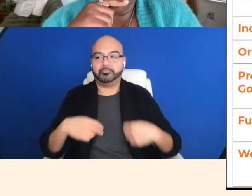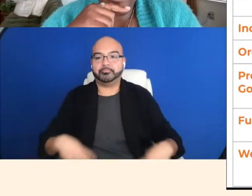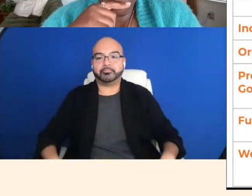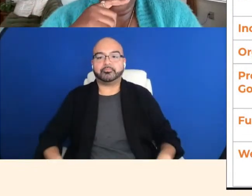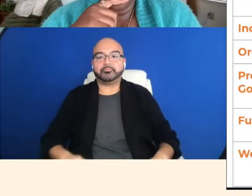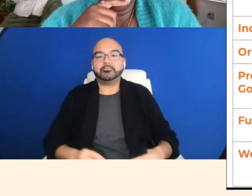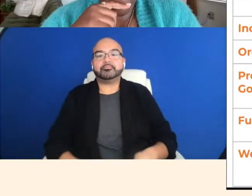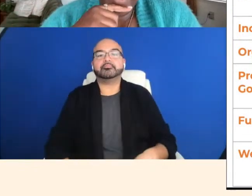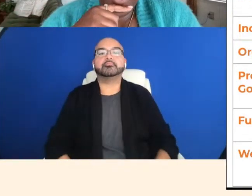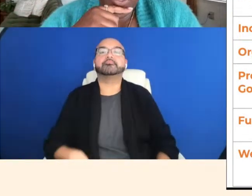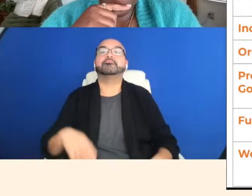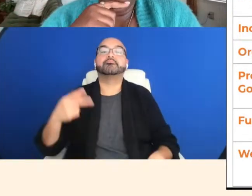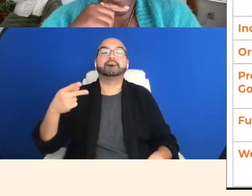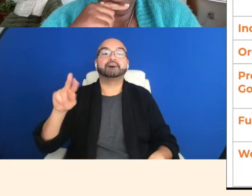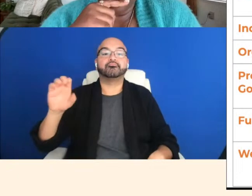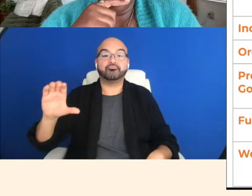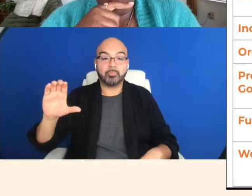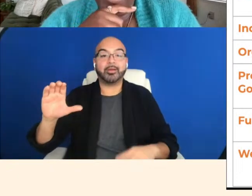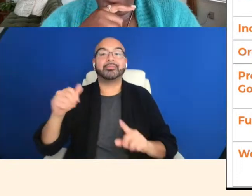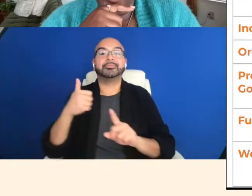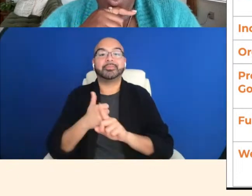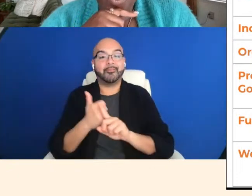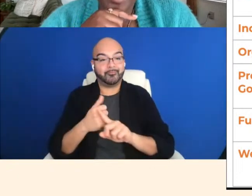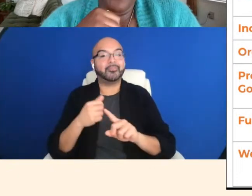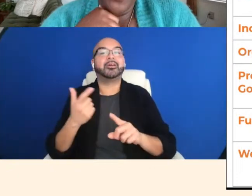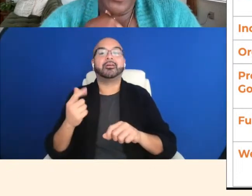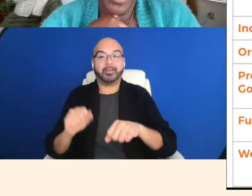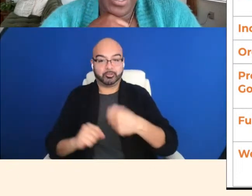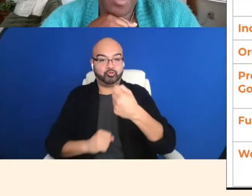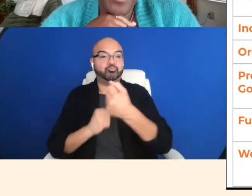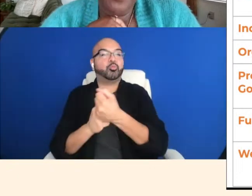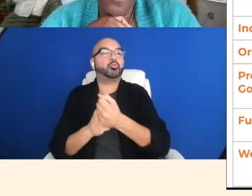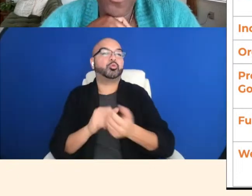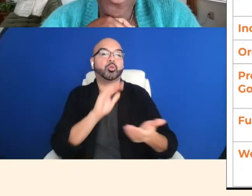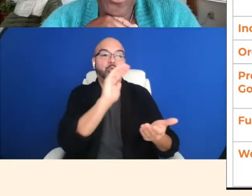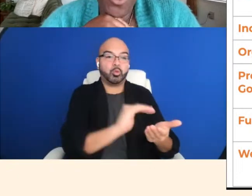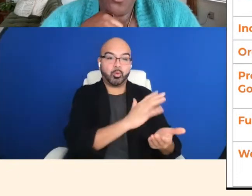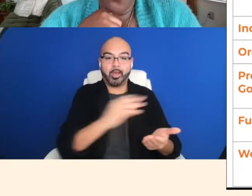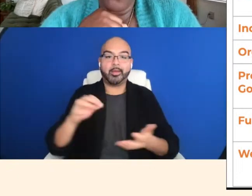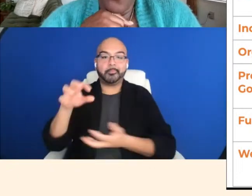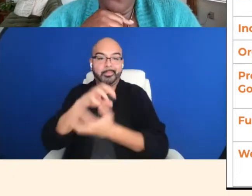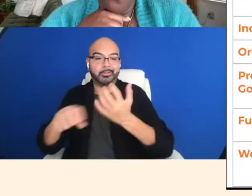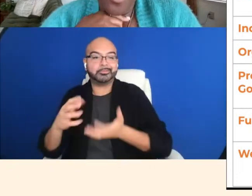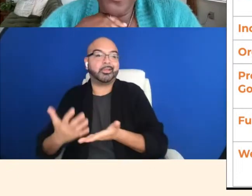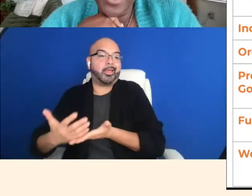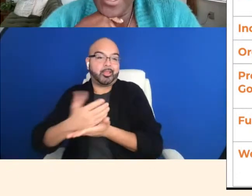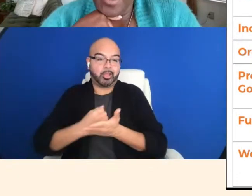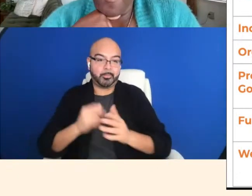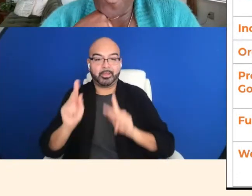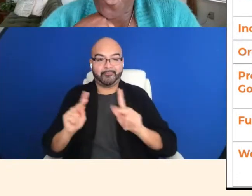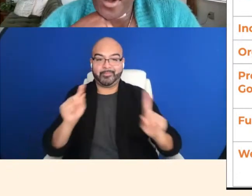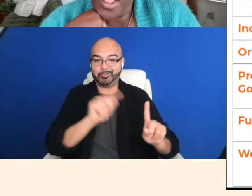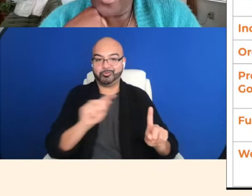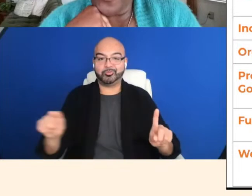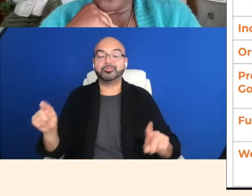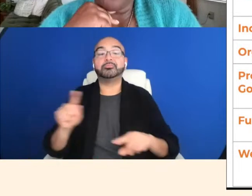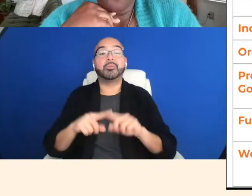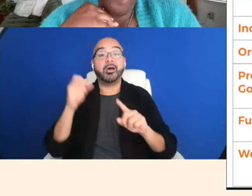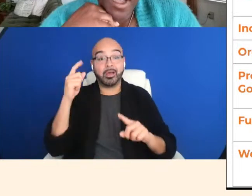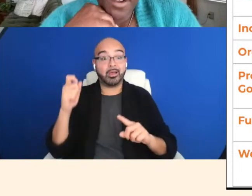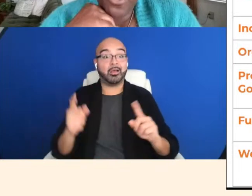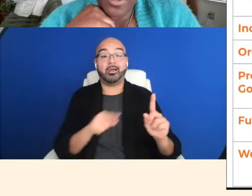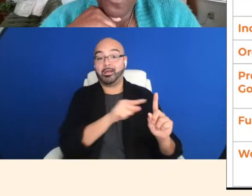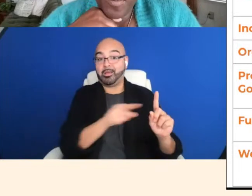The PREC is especially fit to supporting low and mixed income individuals, although across the income board, this